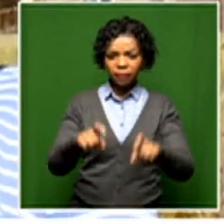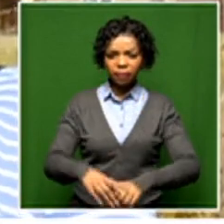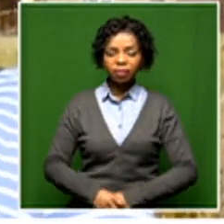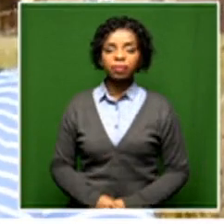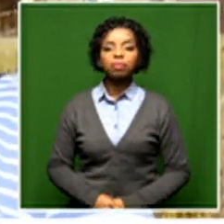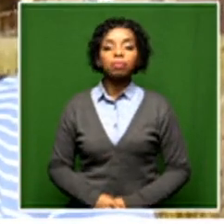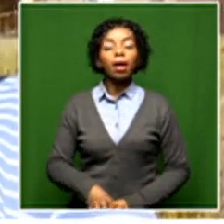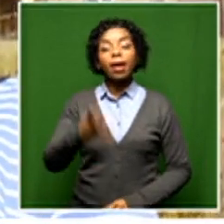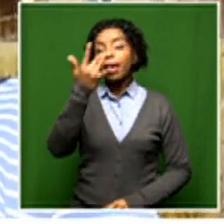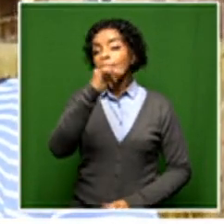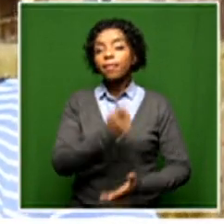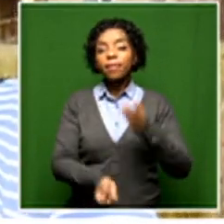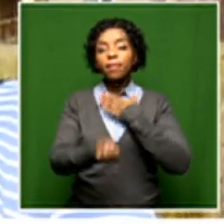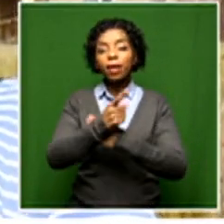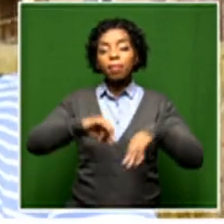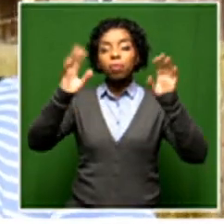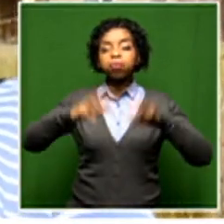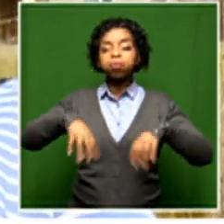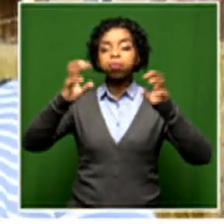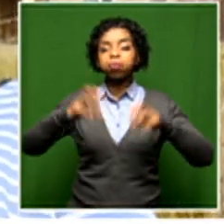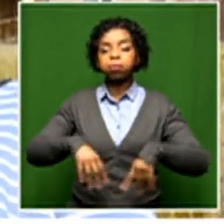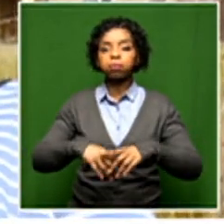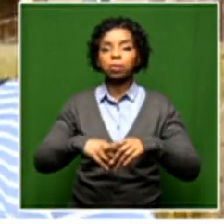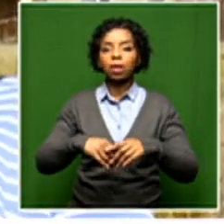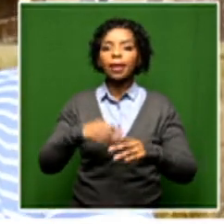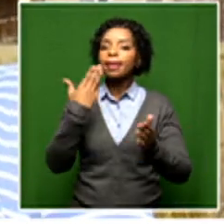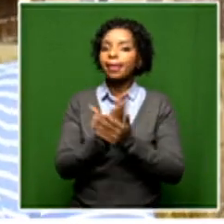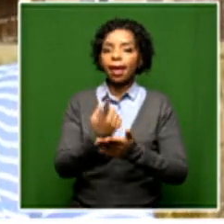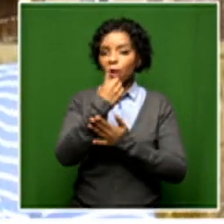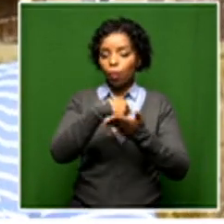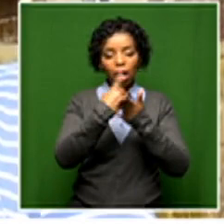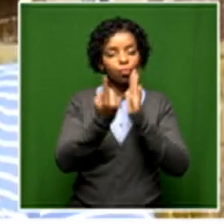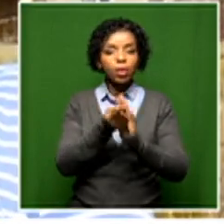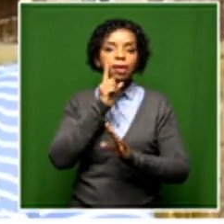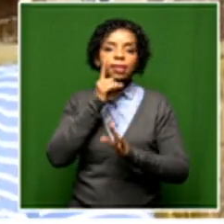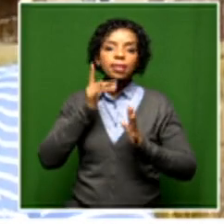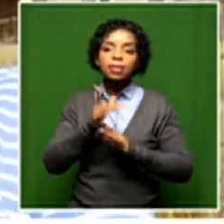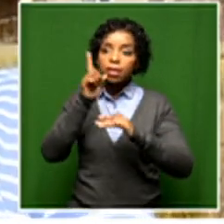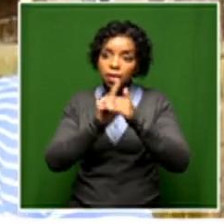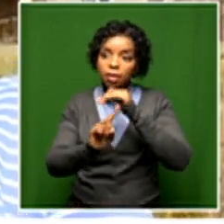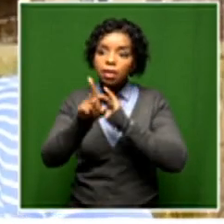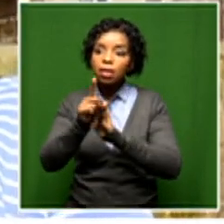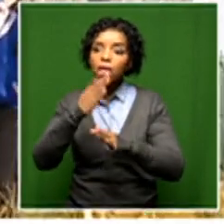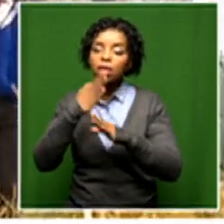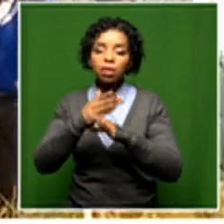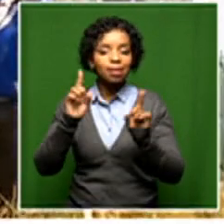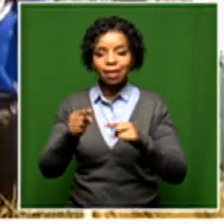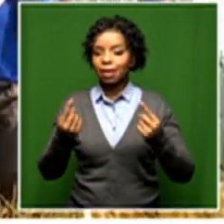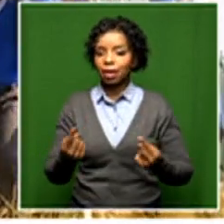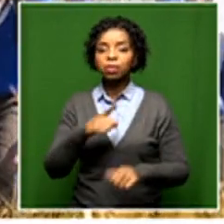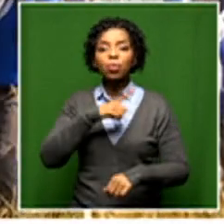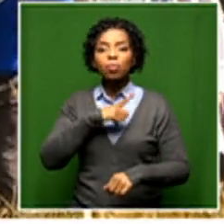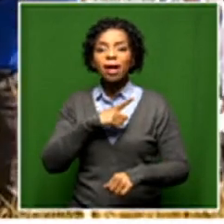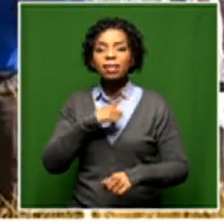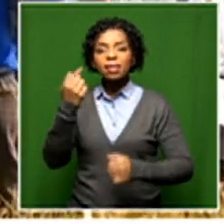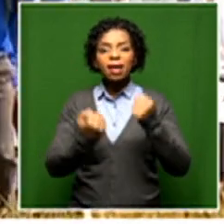week ends without teachers going to school after it has rained. Teachers are forced to leave their cars in town